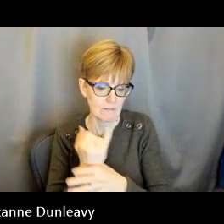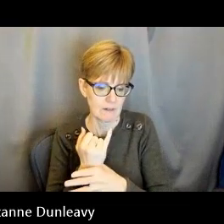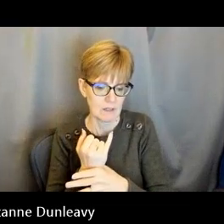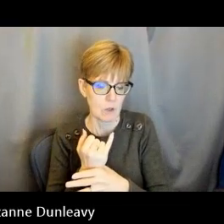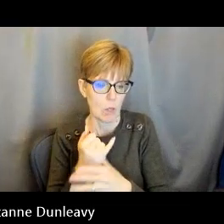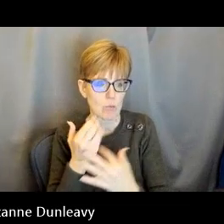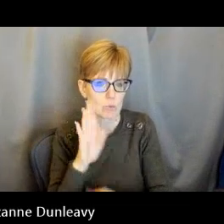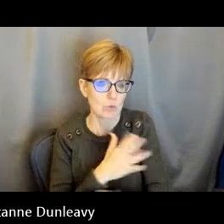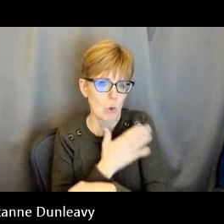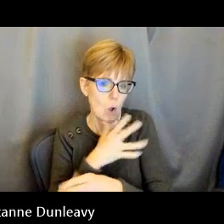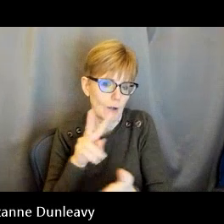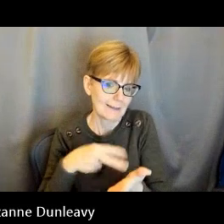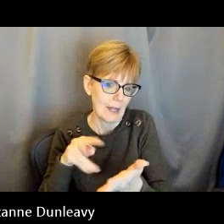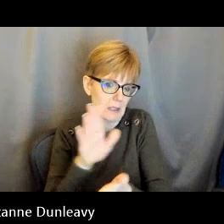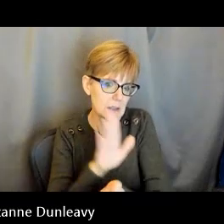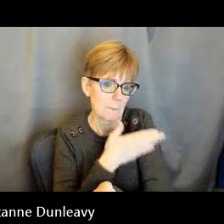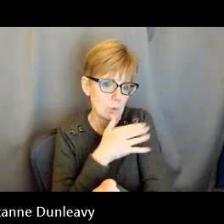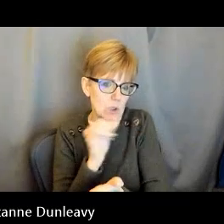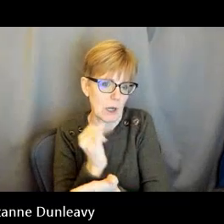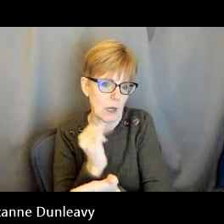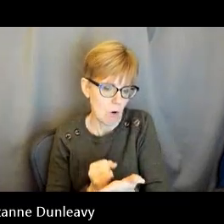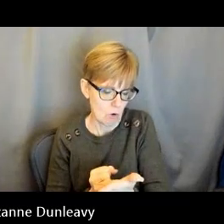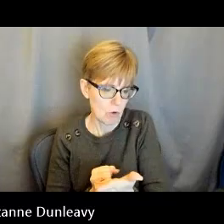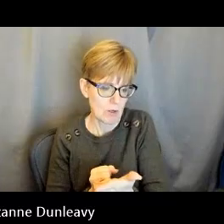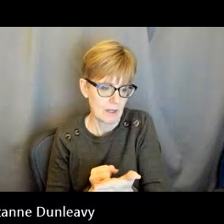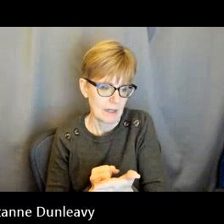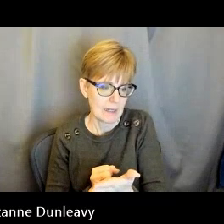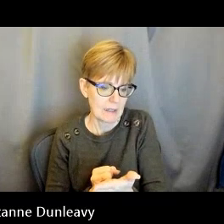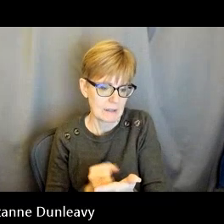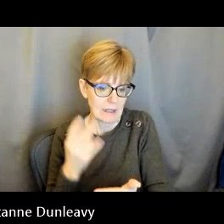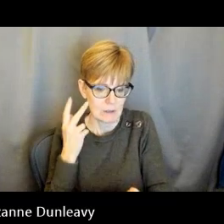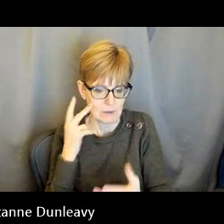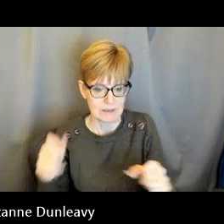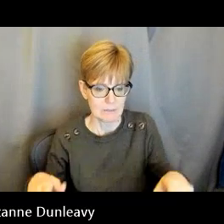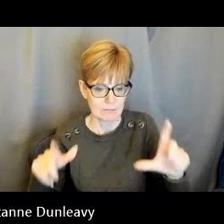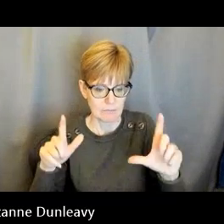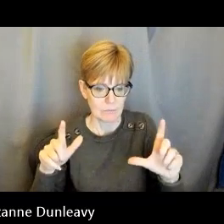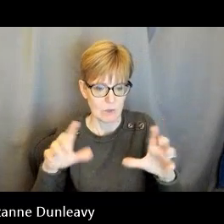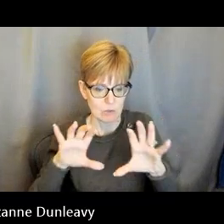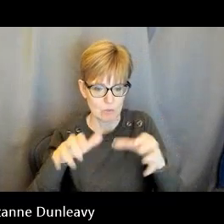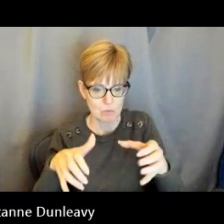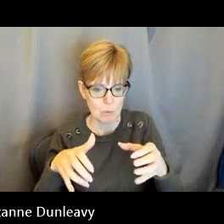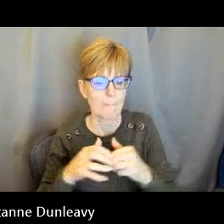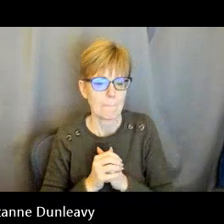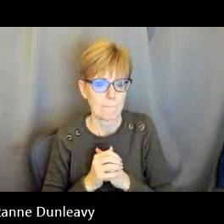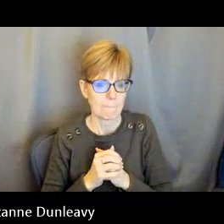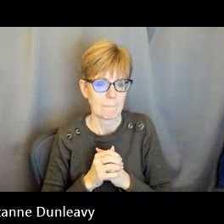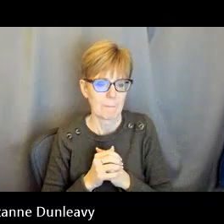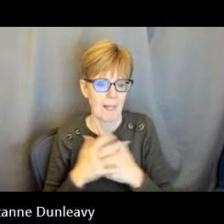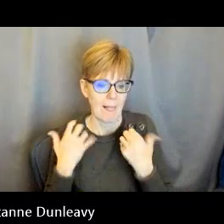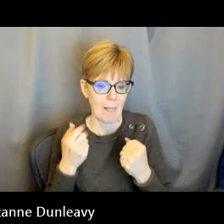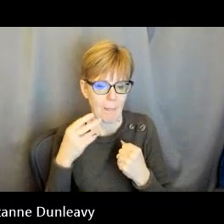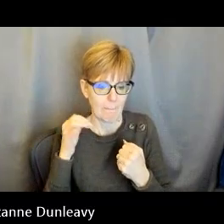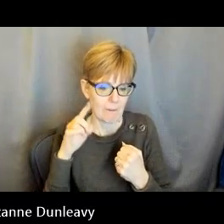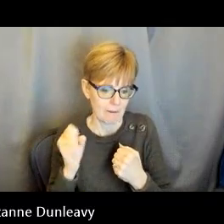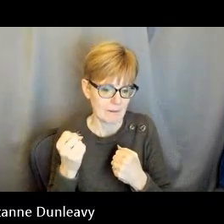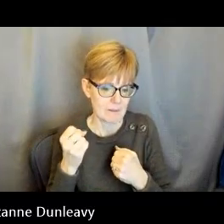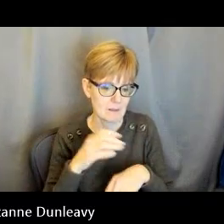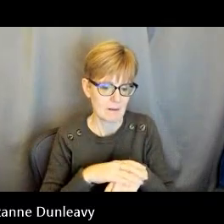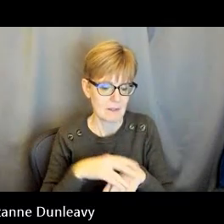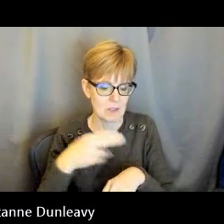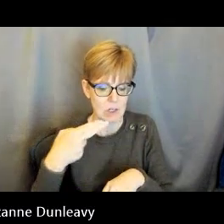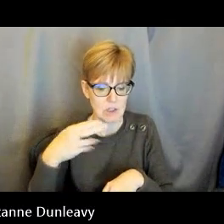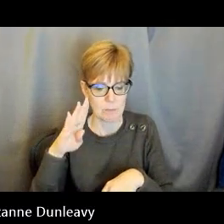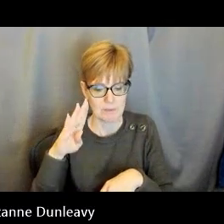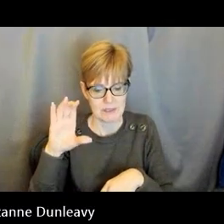and dance and music and art. Again, seen here with Taraji P. Henson, we put health pods on HBCU